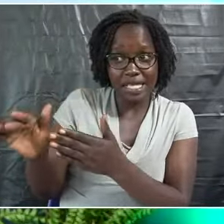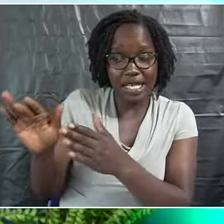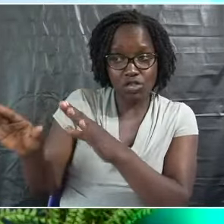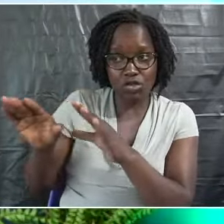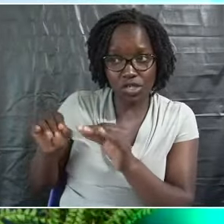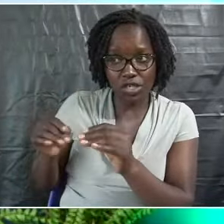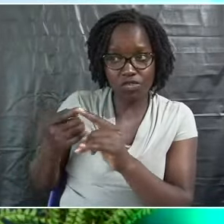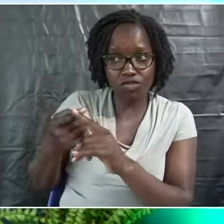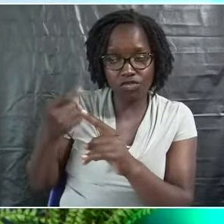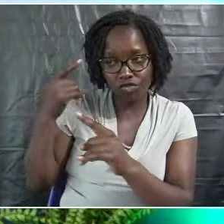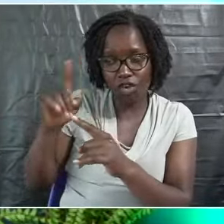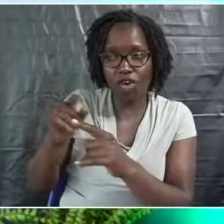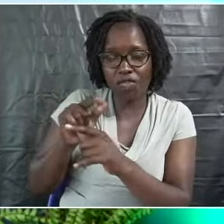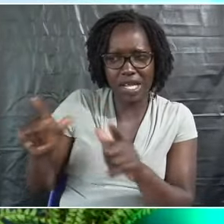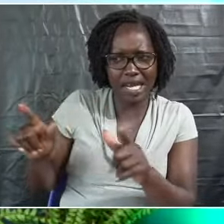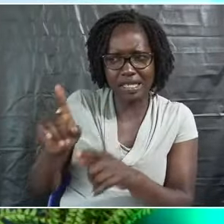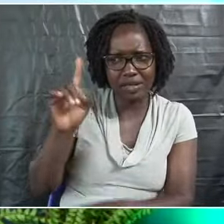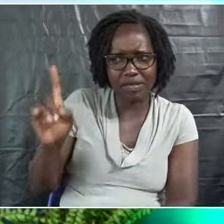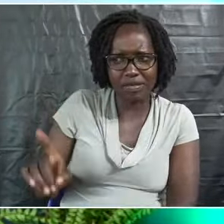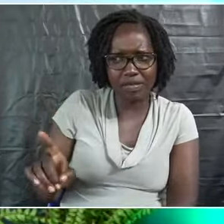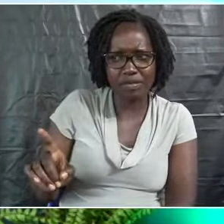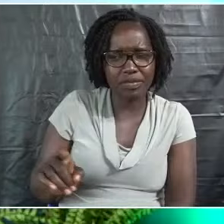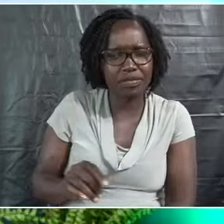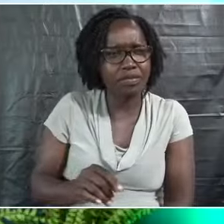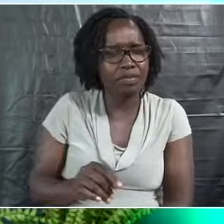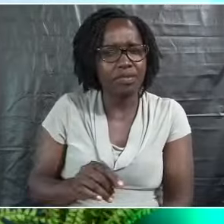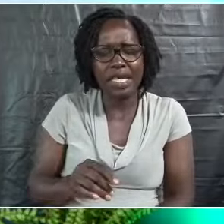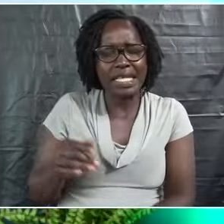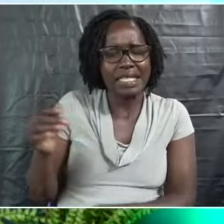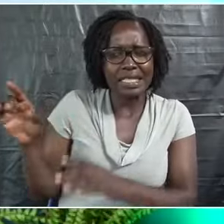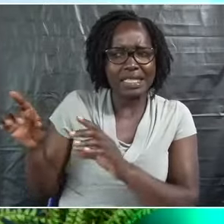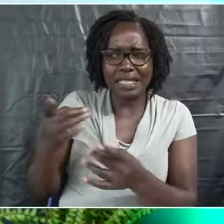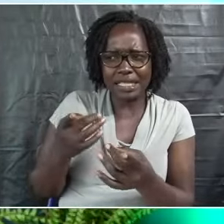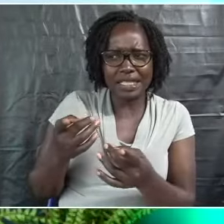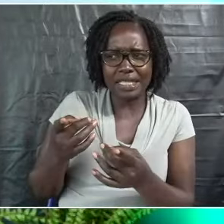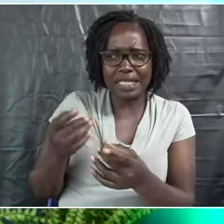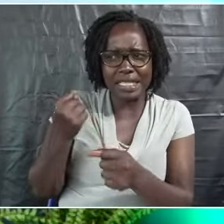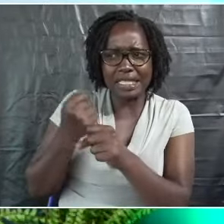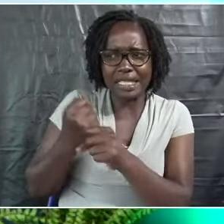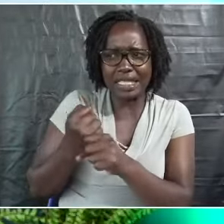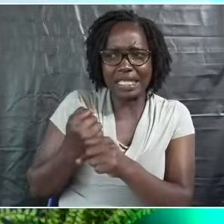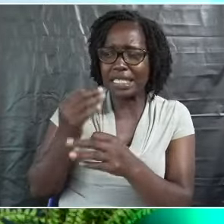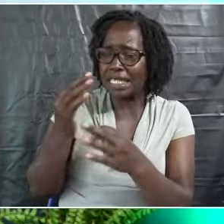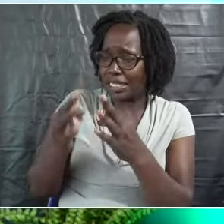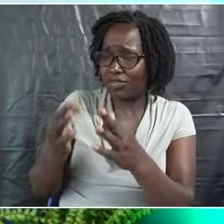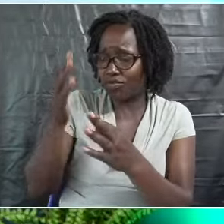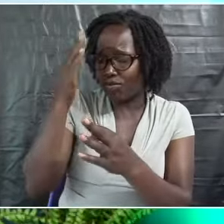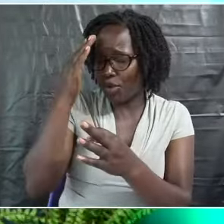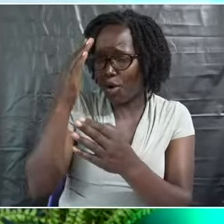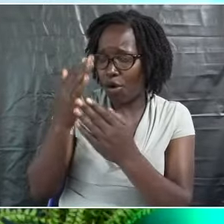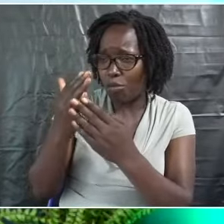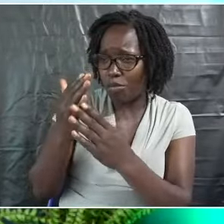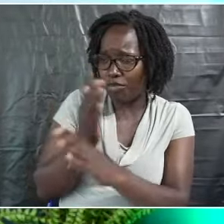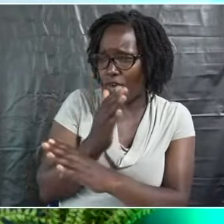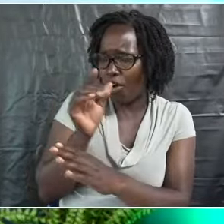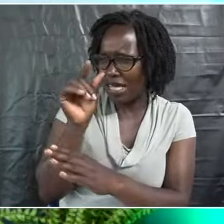received for the land? Didn't it belong to you before it was